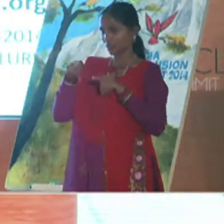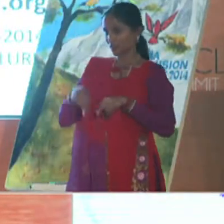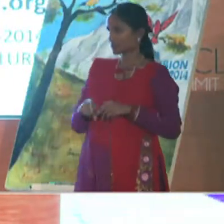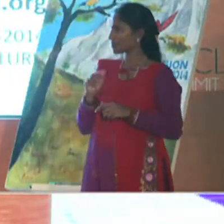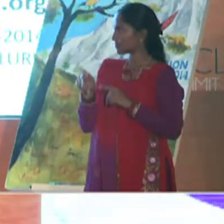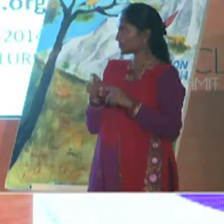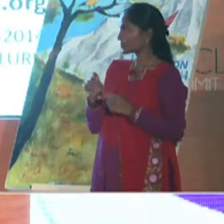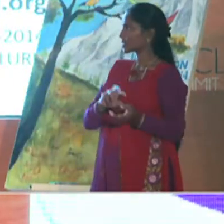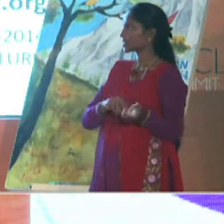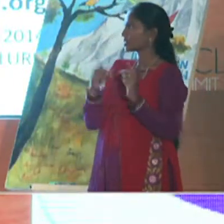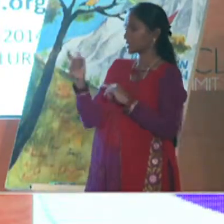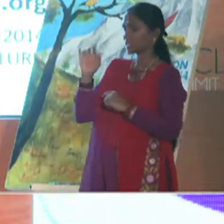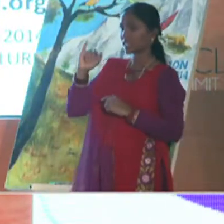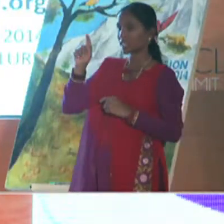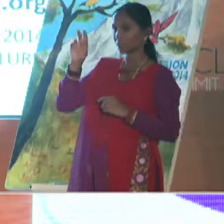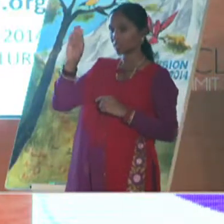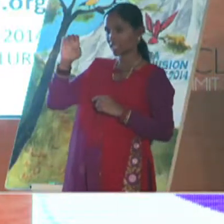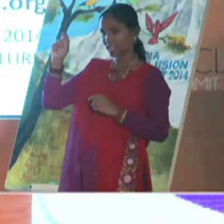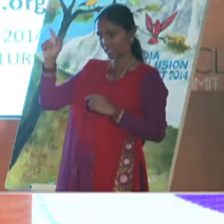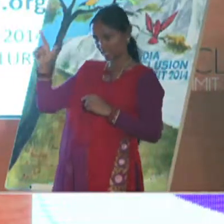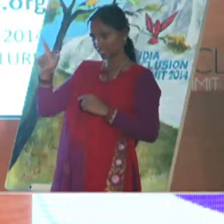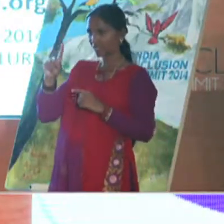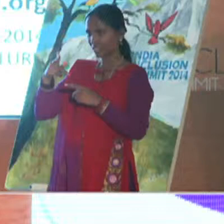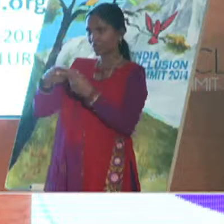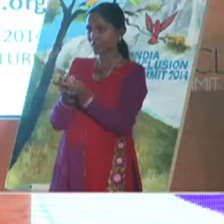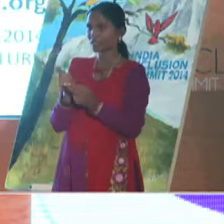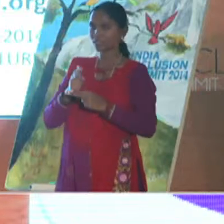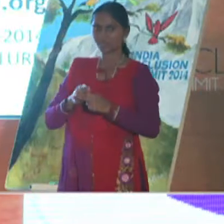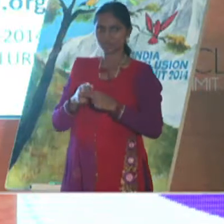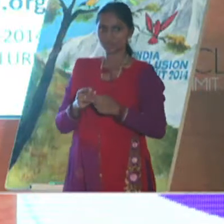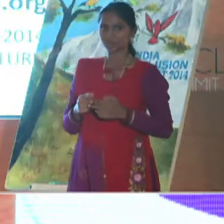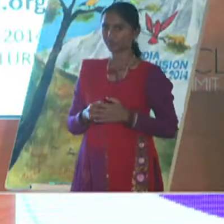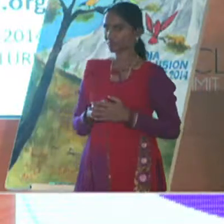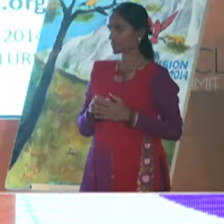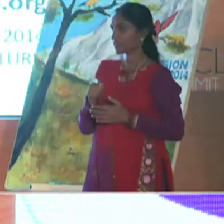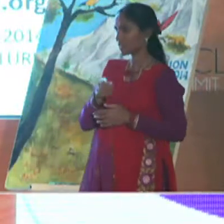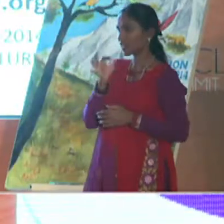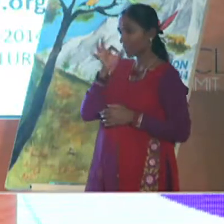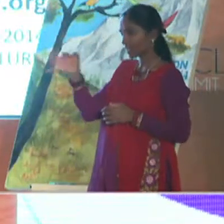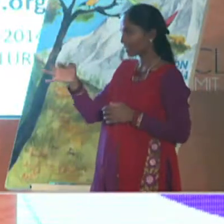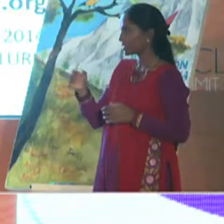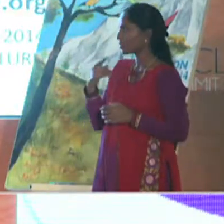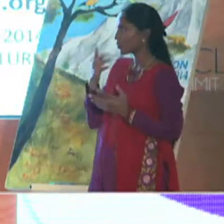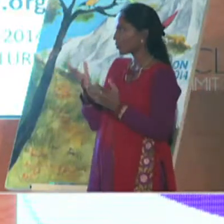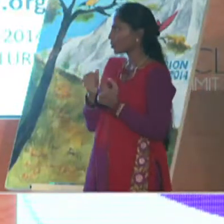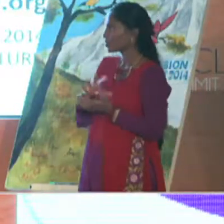script to Tibet, and there's many blind people in Tibet. And he said, well, who can come and